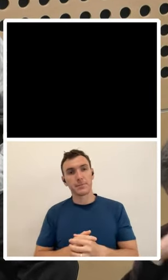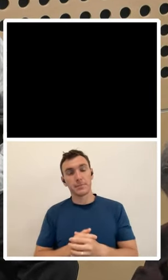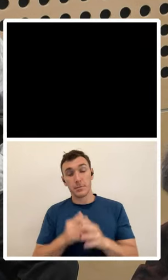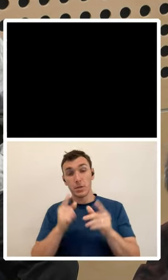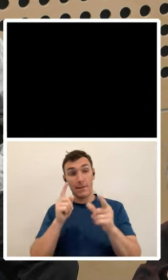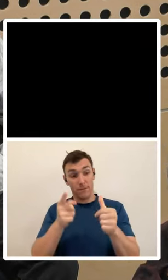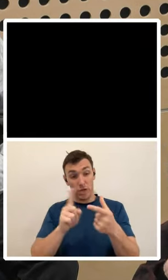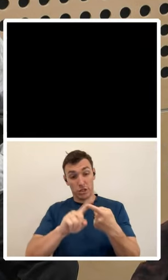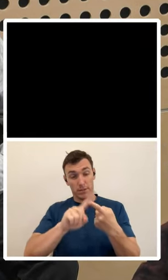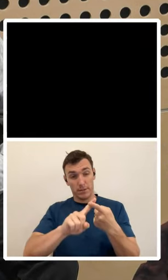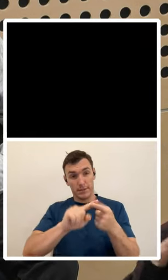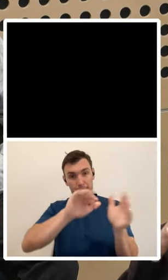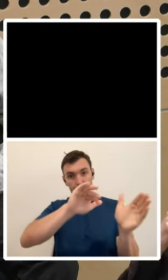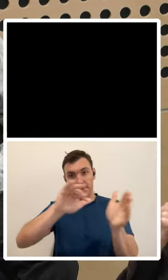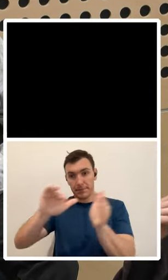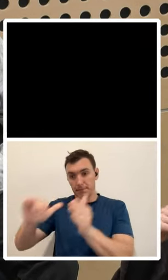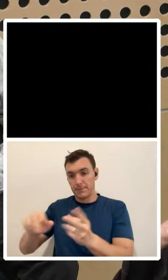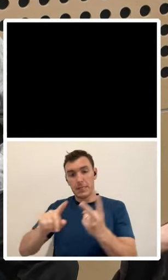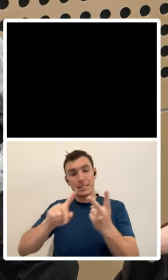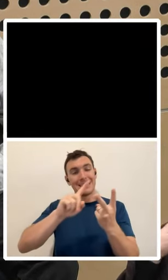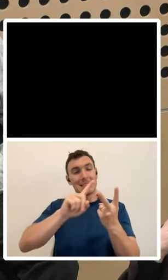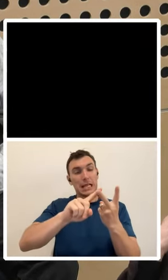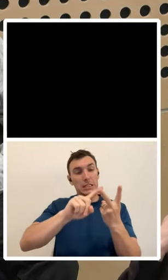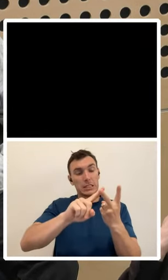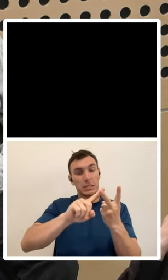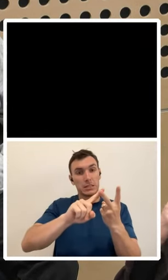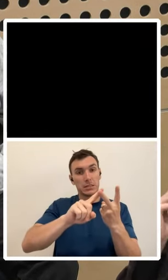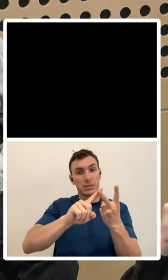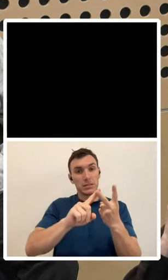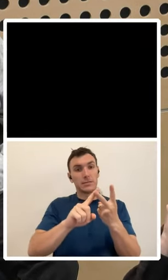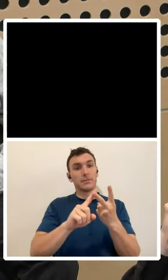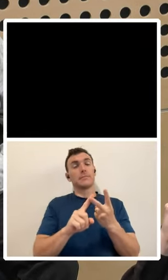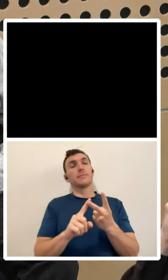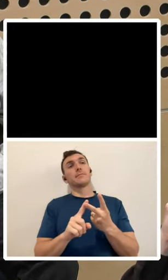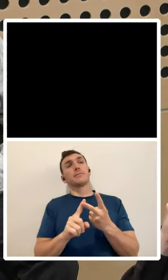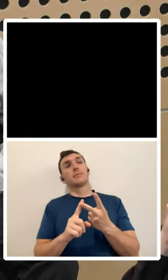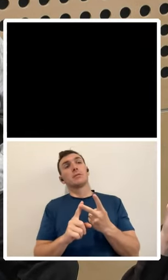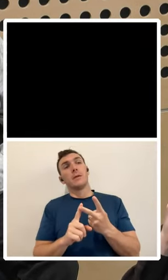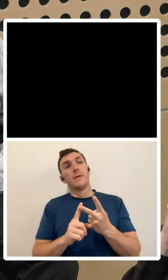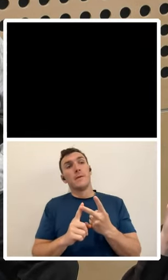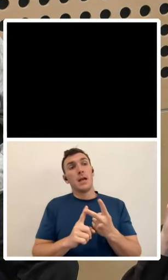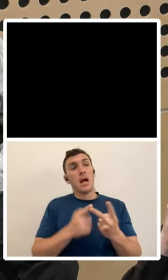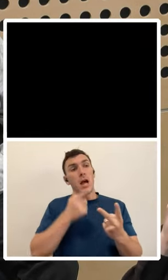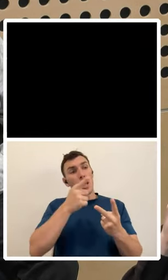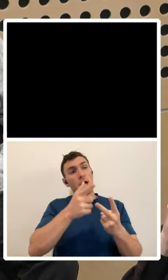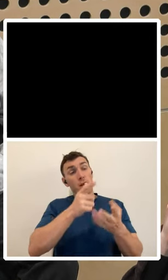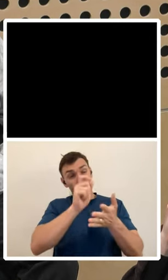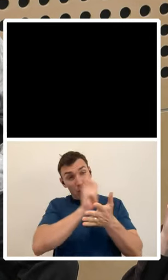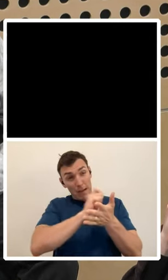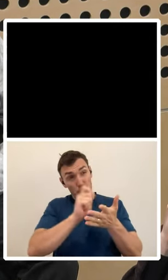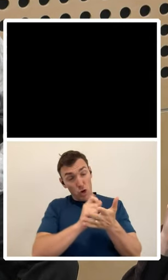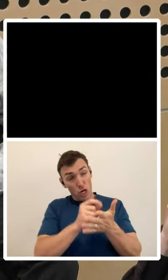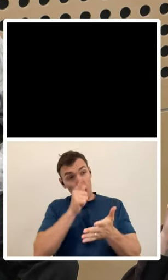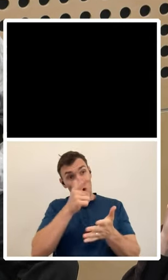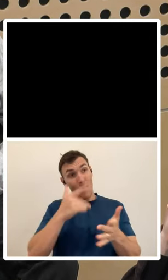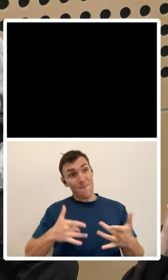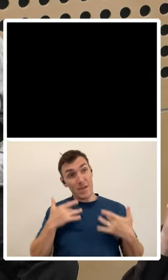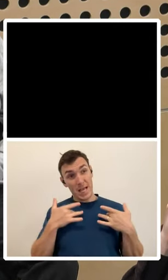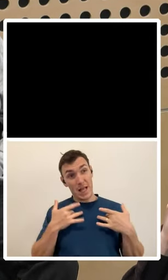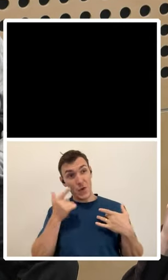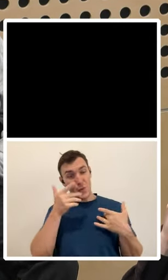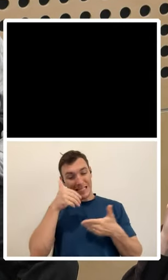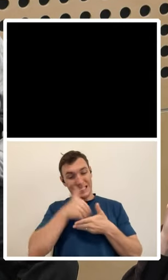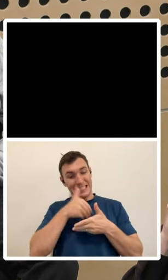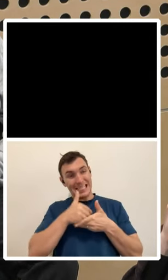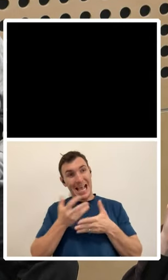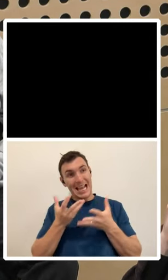what, if anything, did writing the book help you to atone for from your experiences? And what impact